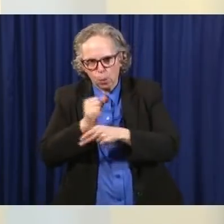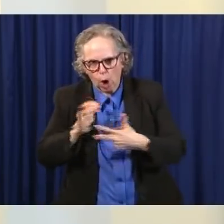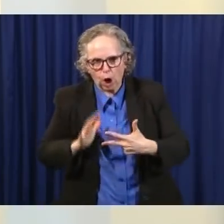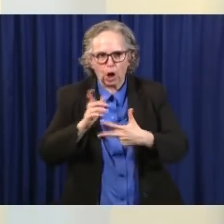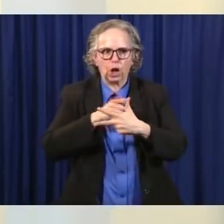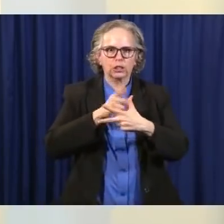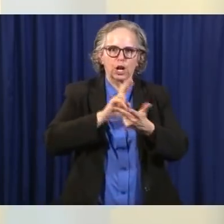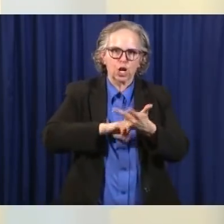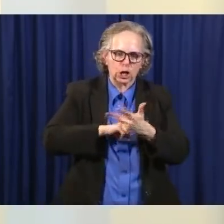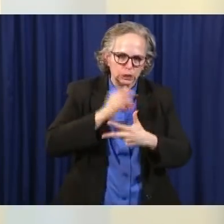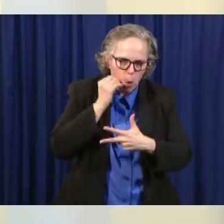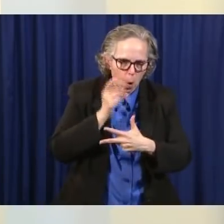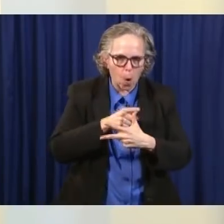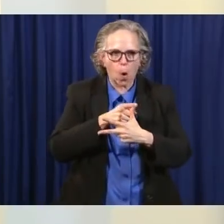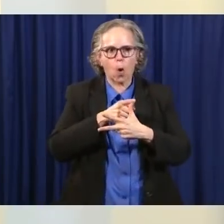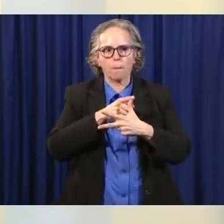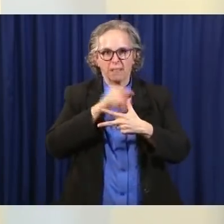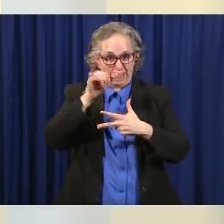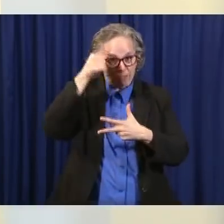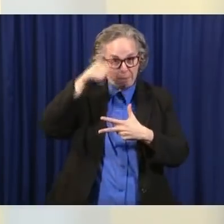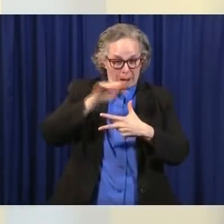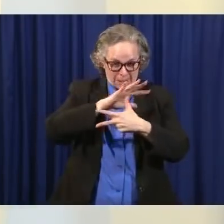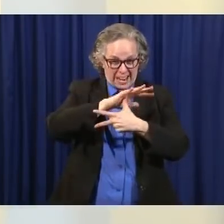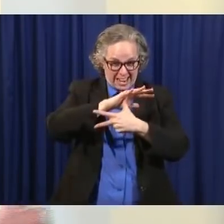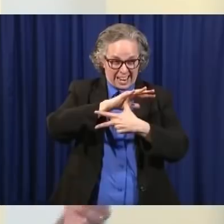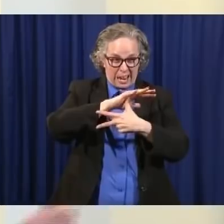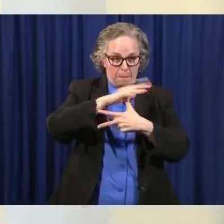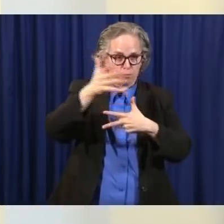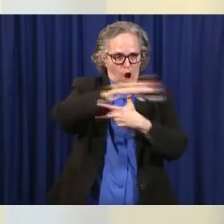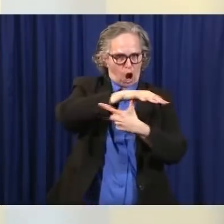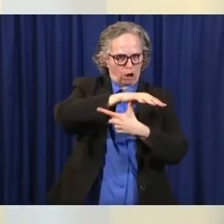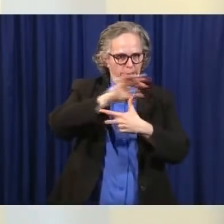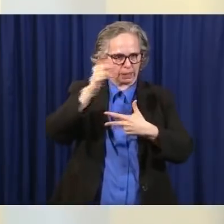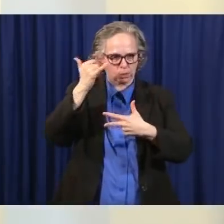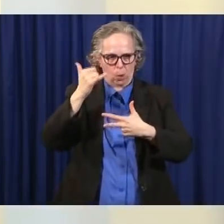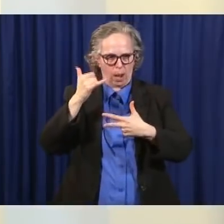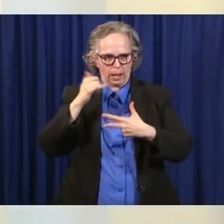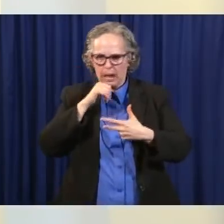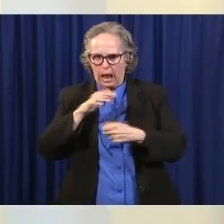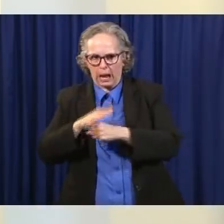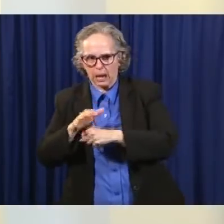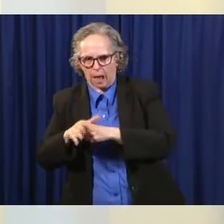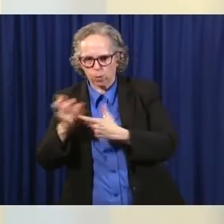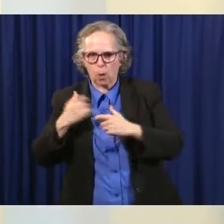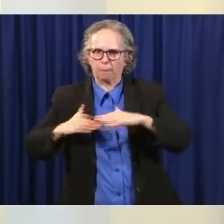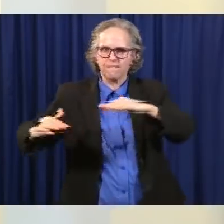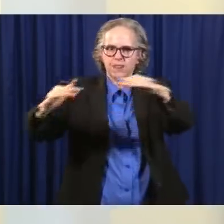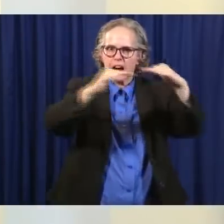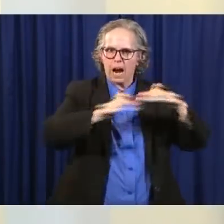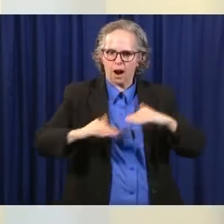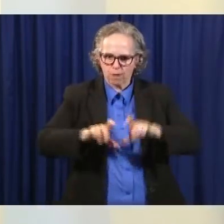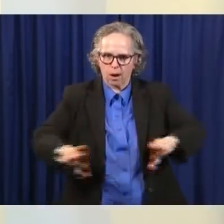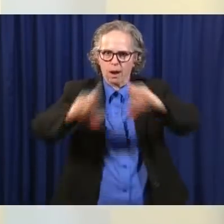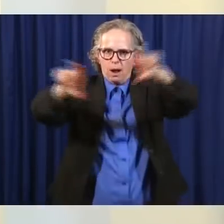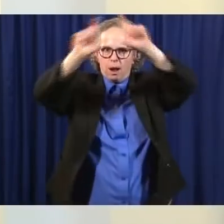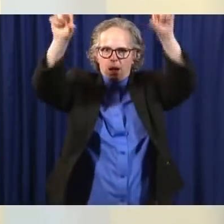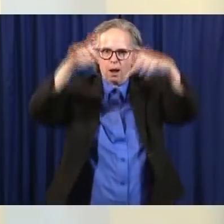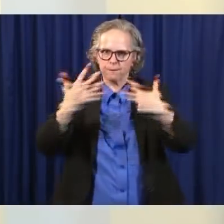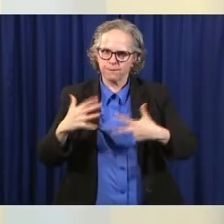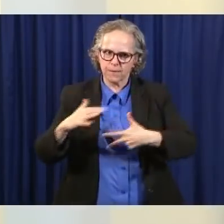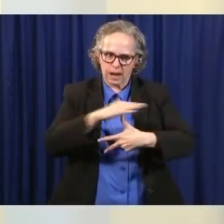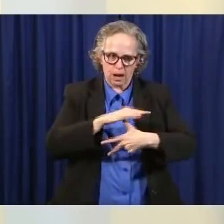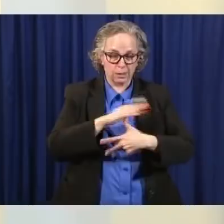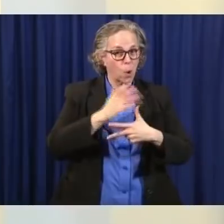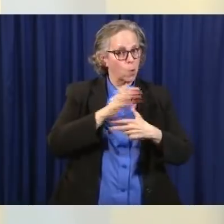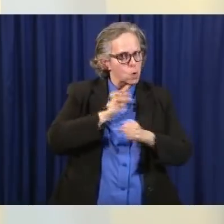spreads and can be lethal. And so all of that is what, our two governors from the past, Governor Celeste,